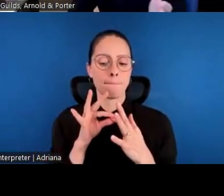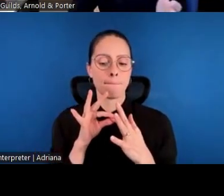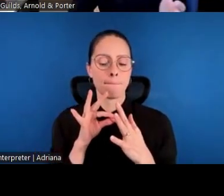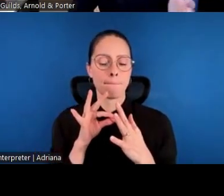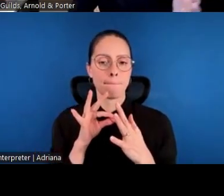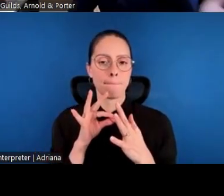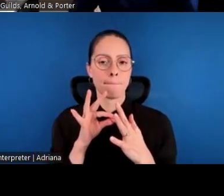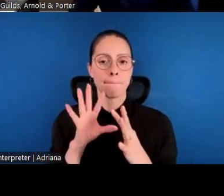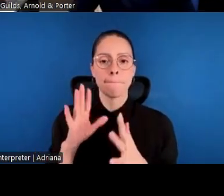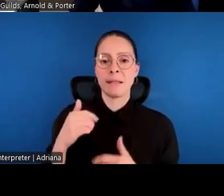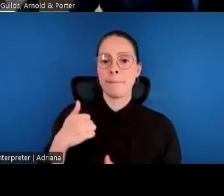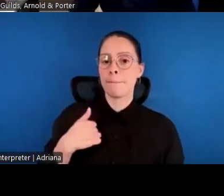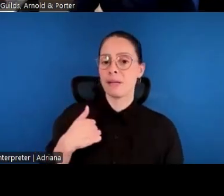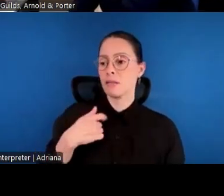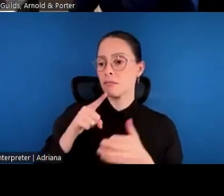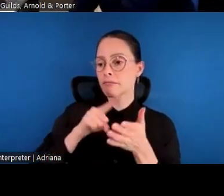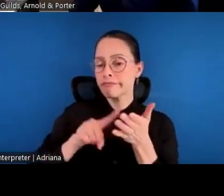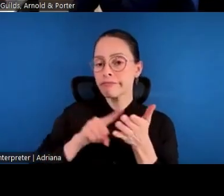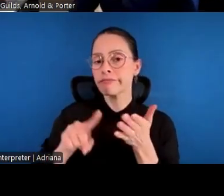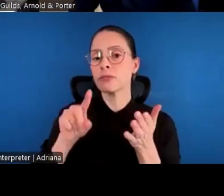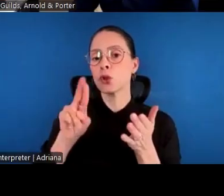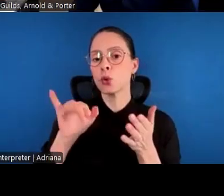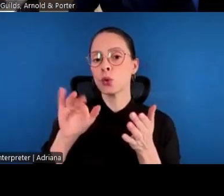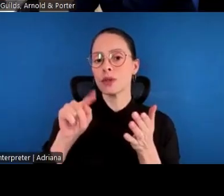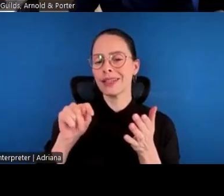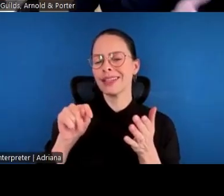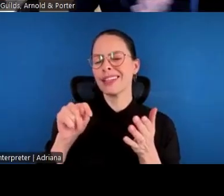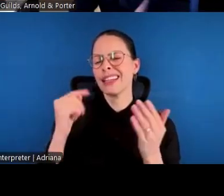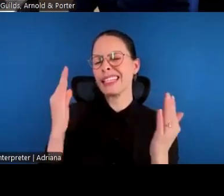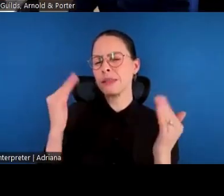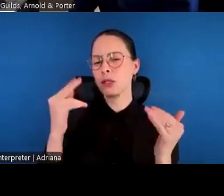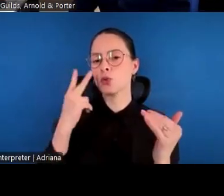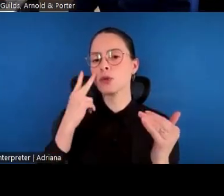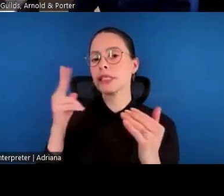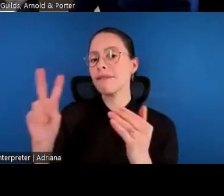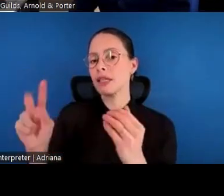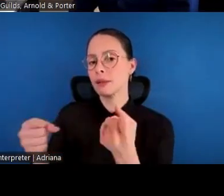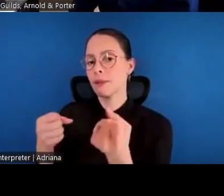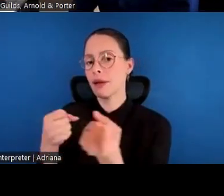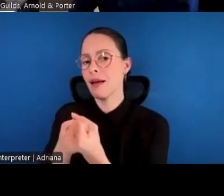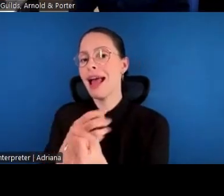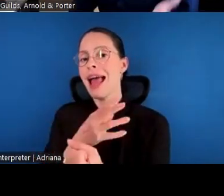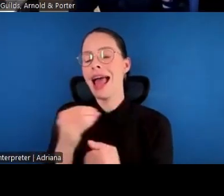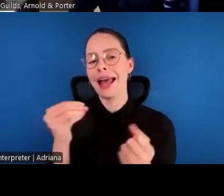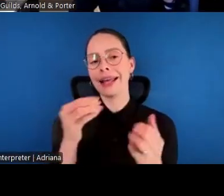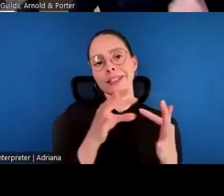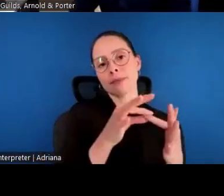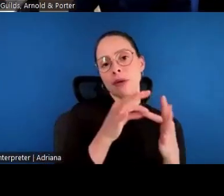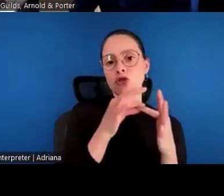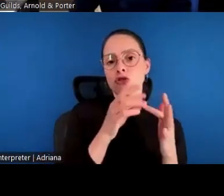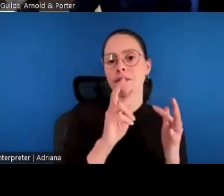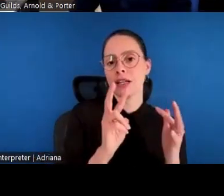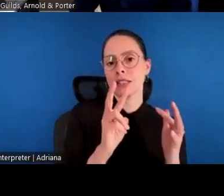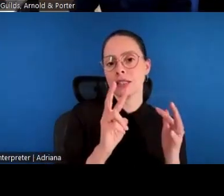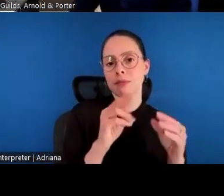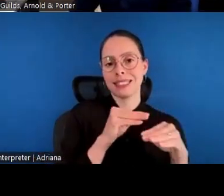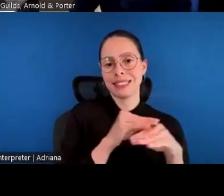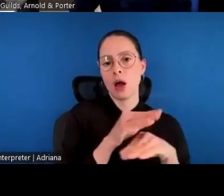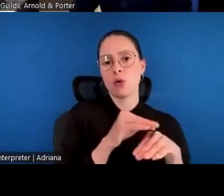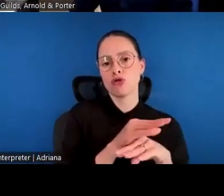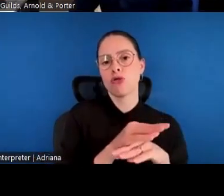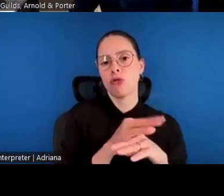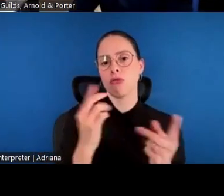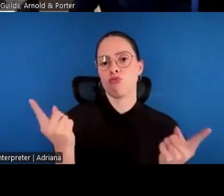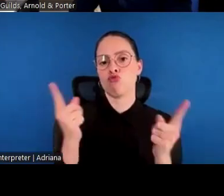military investigative units expect to see victim advocates and special victims counsel or victims counsel present in those